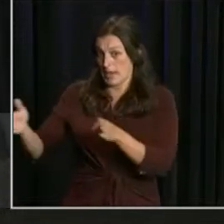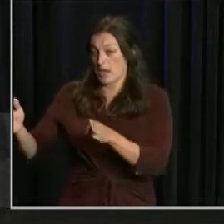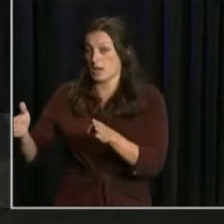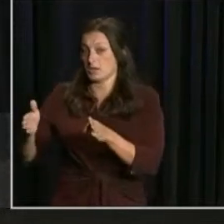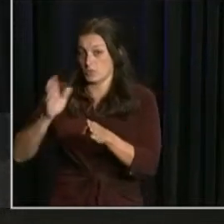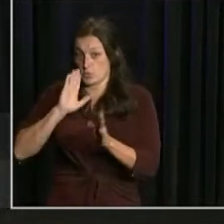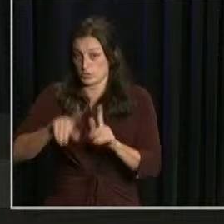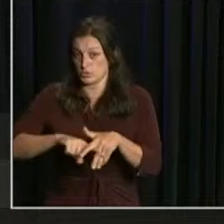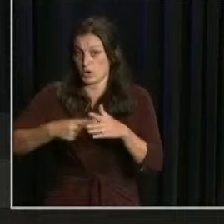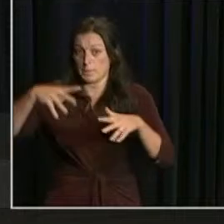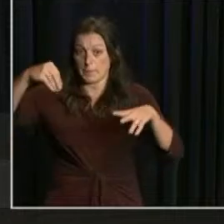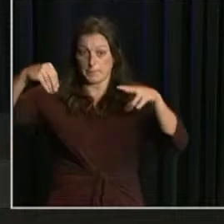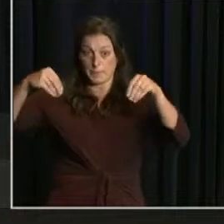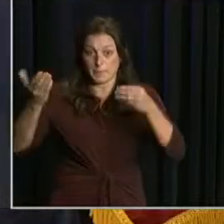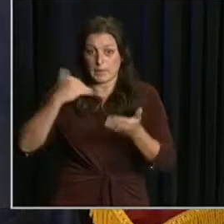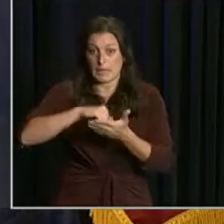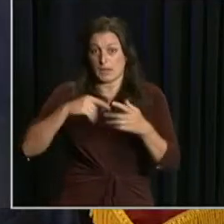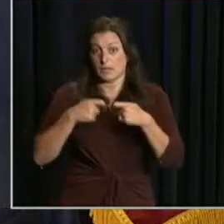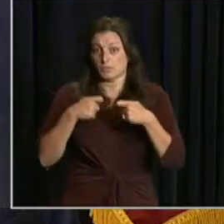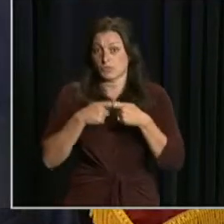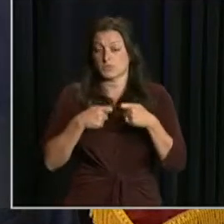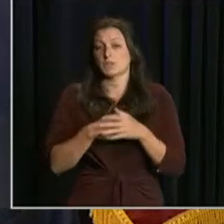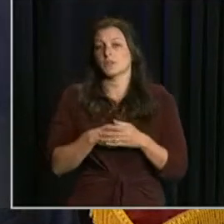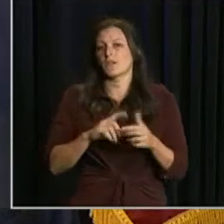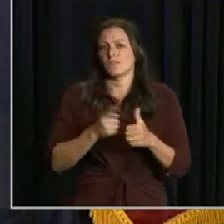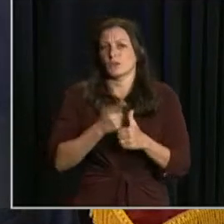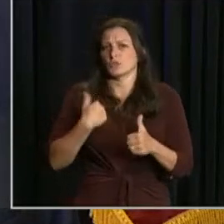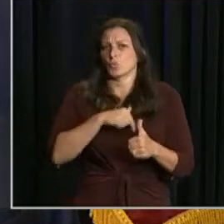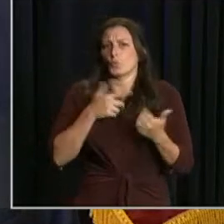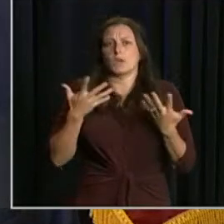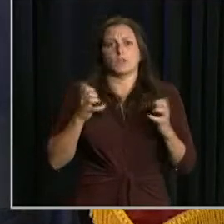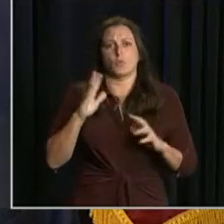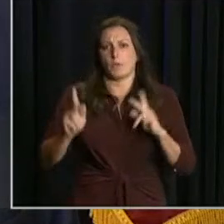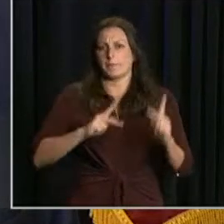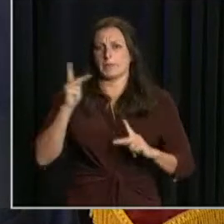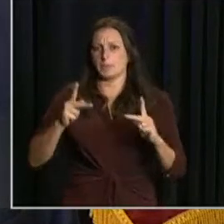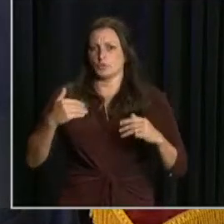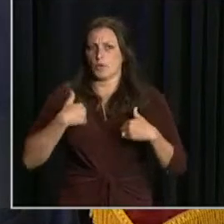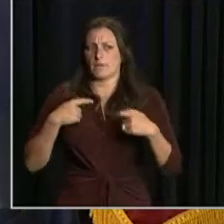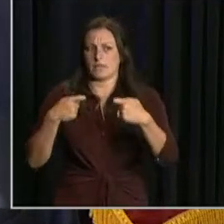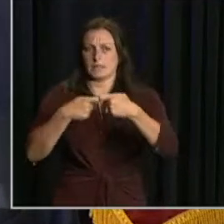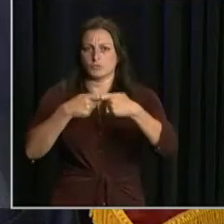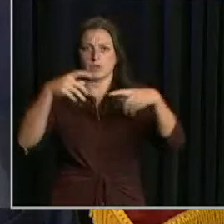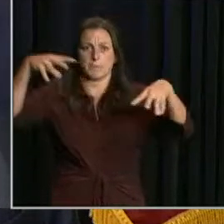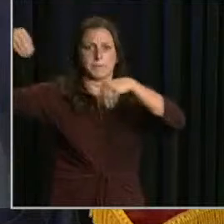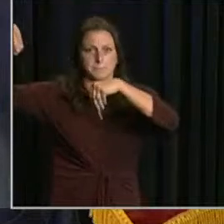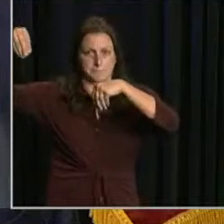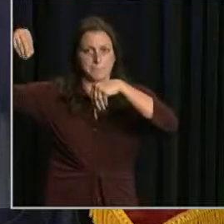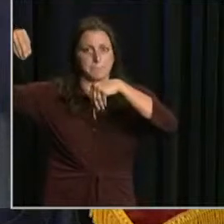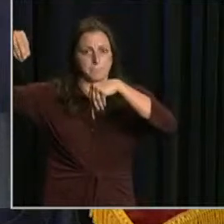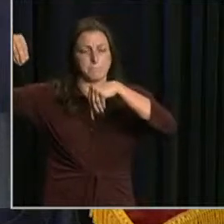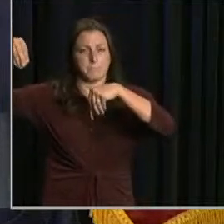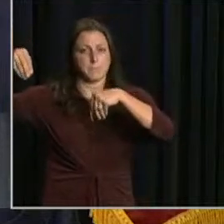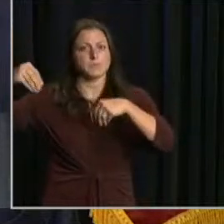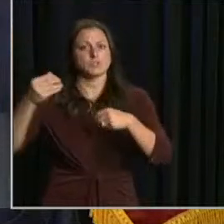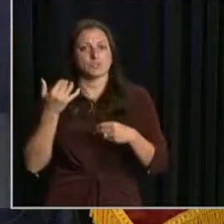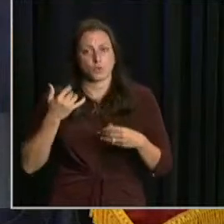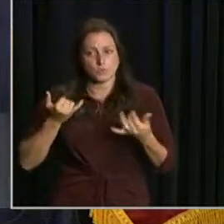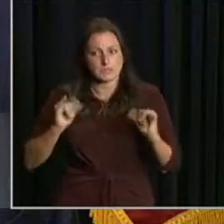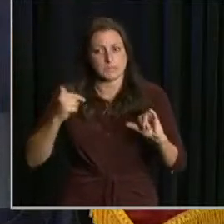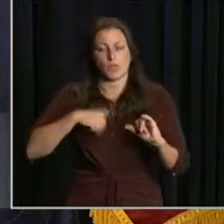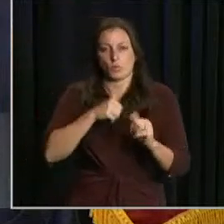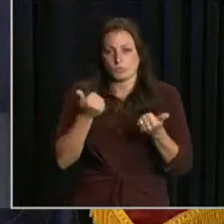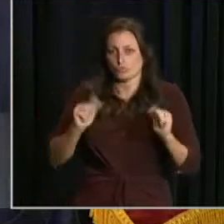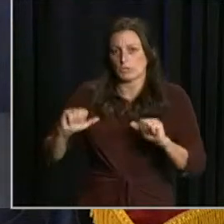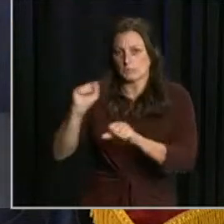thoughts on it? First of all, we don't want anybody to be disconnected. So there is feverish work underway to connect everyone